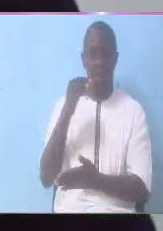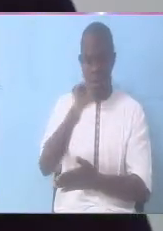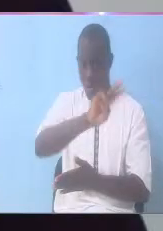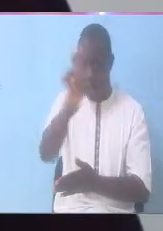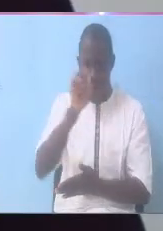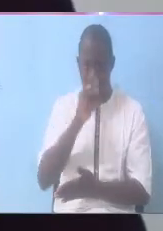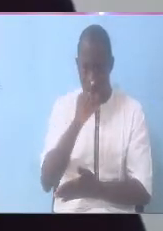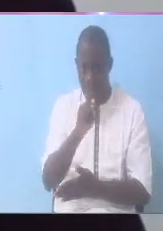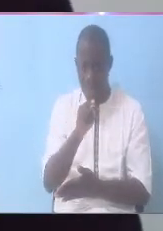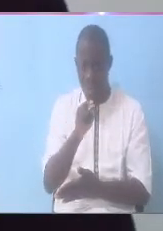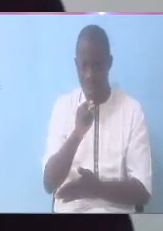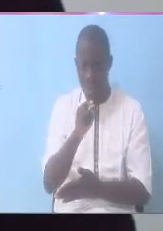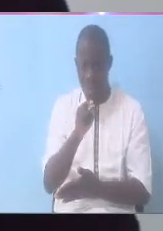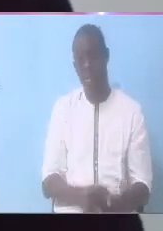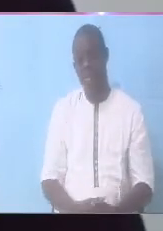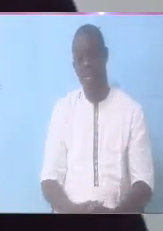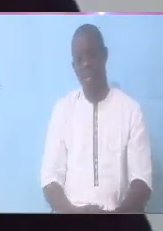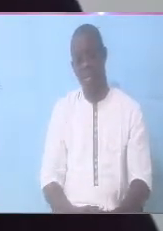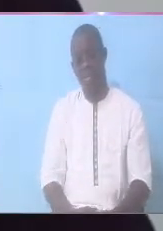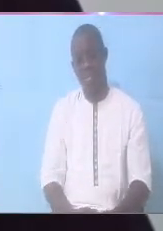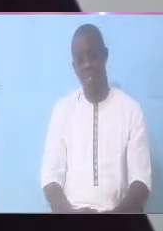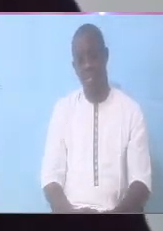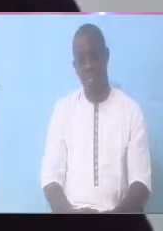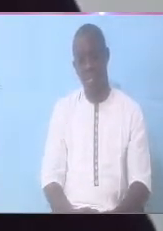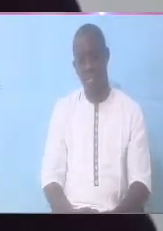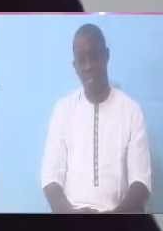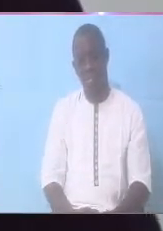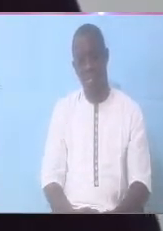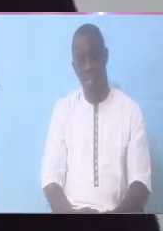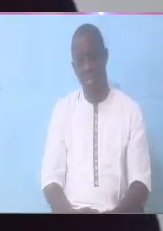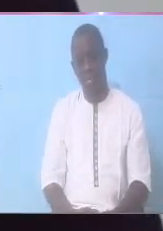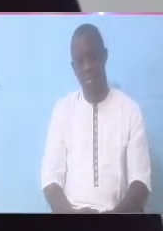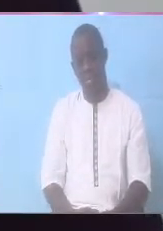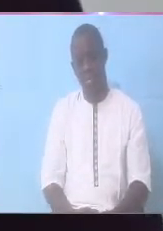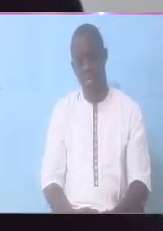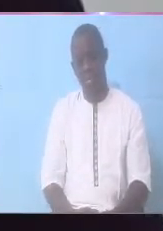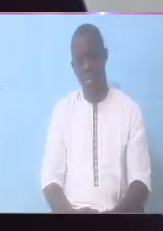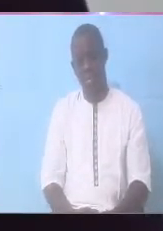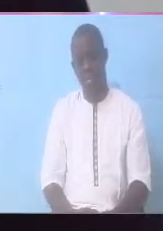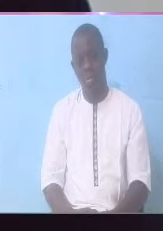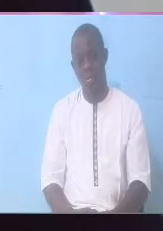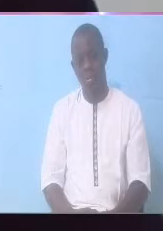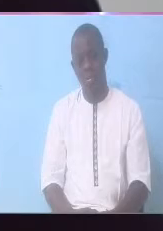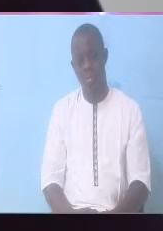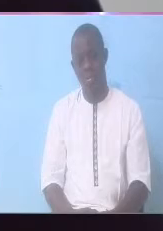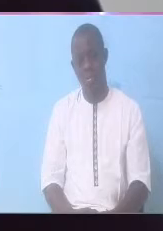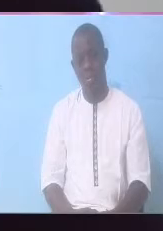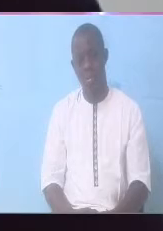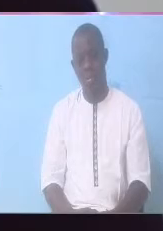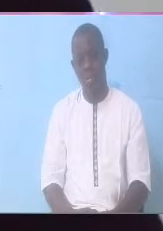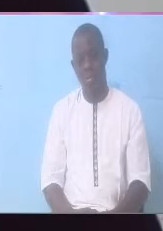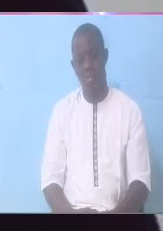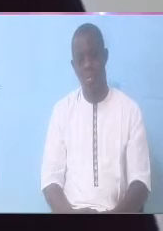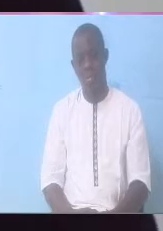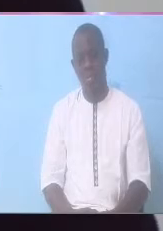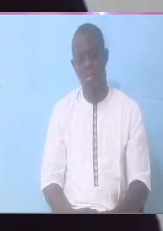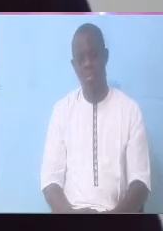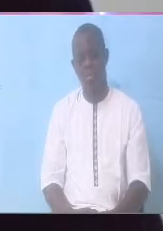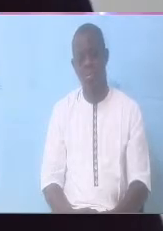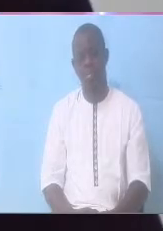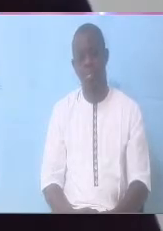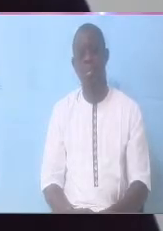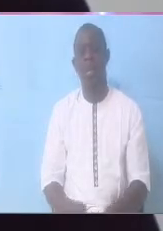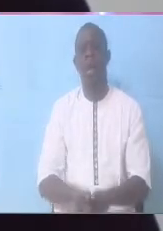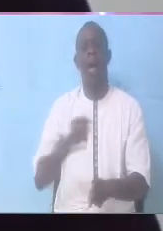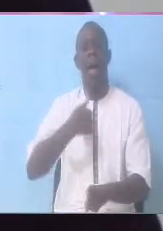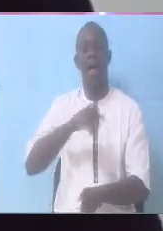Well, sir, let us put it this way. I said to you, I wasn't in the bush. I didn't pull the trigger. I don't know who and who